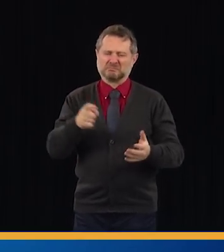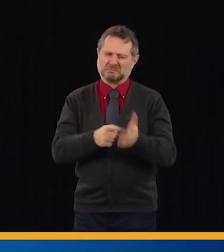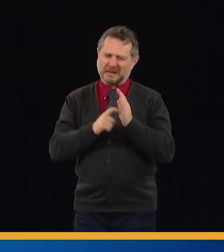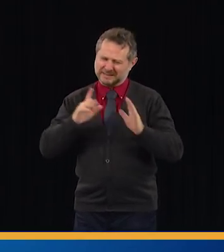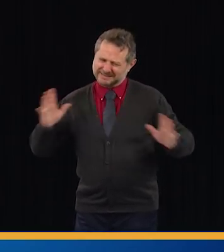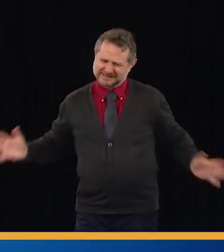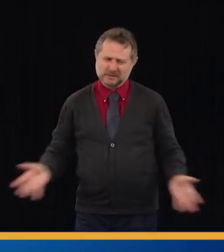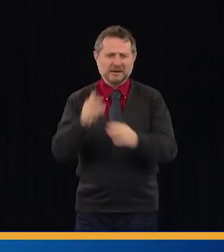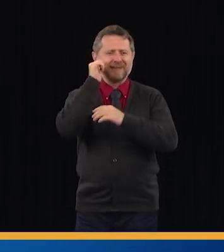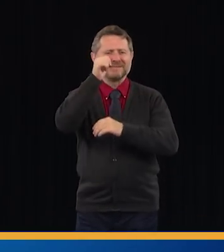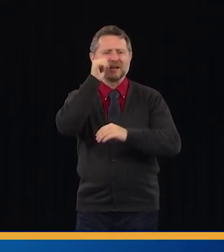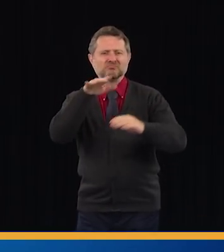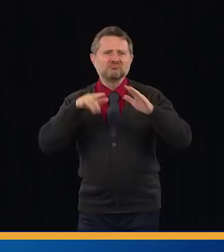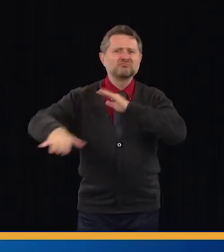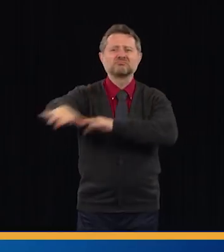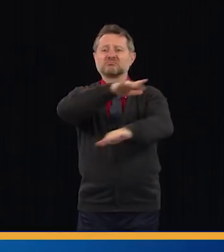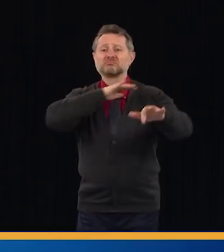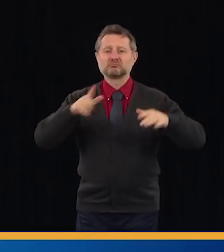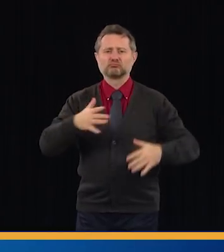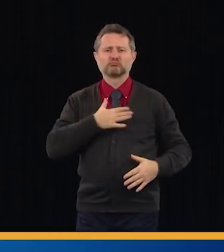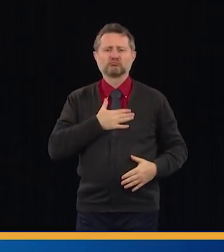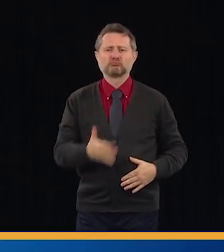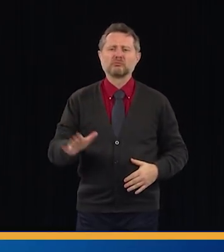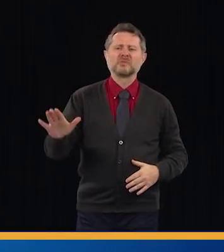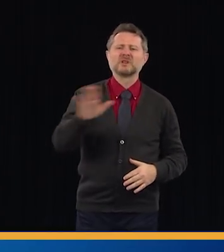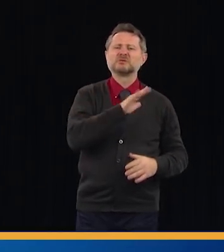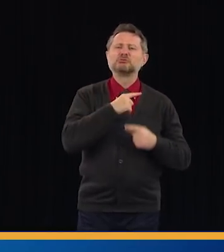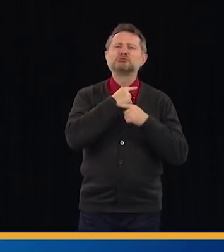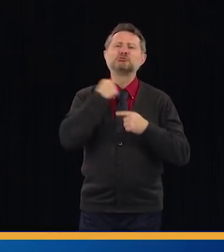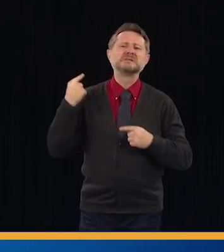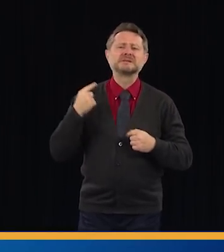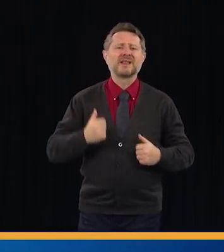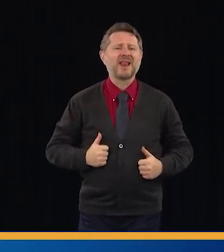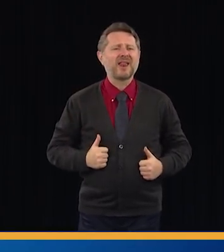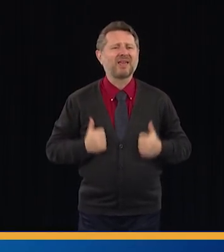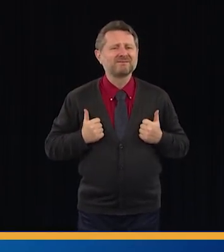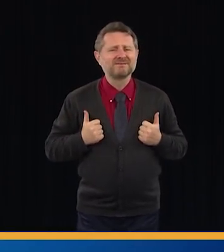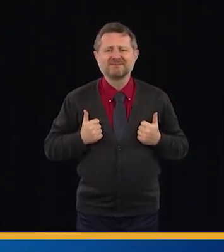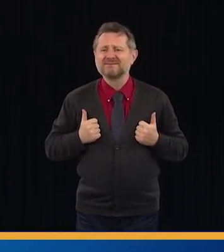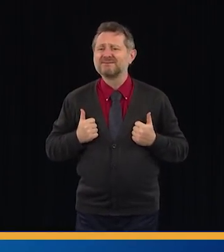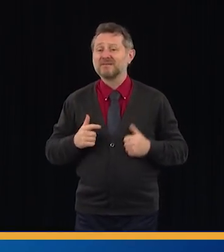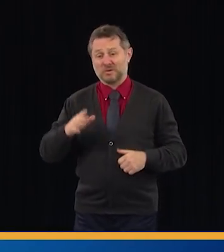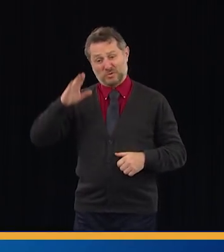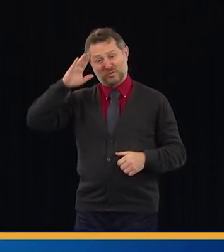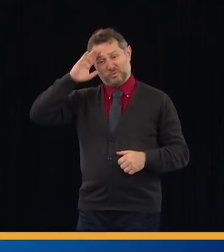on, and they were putting themselves at risk, and they knew they were.